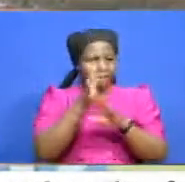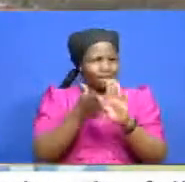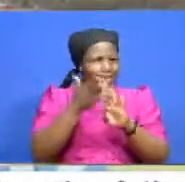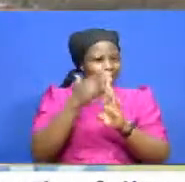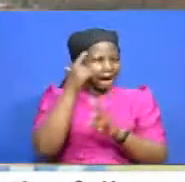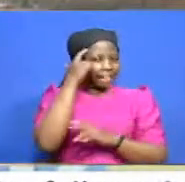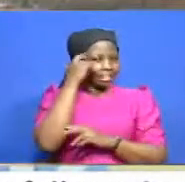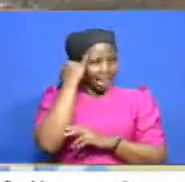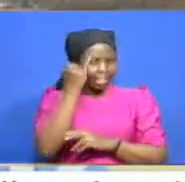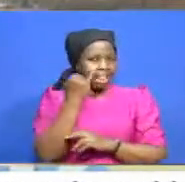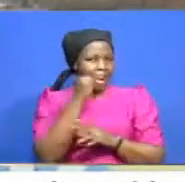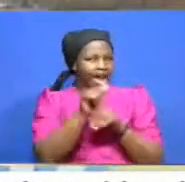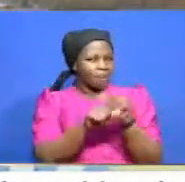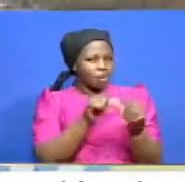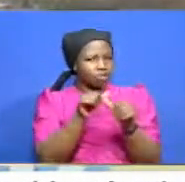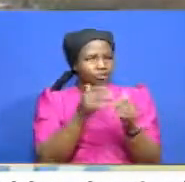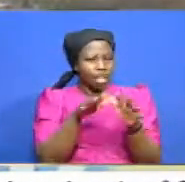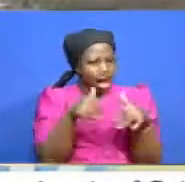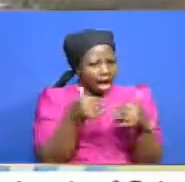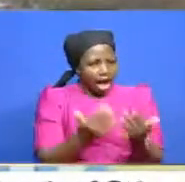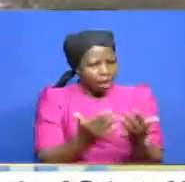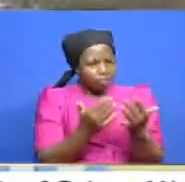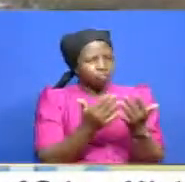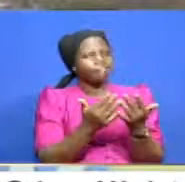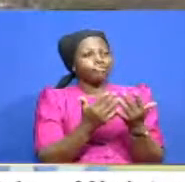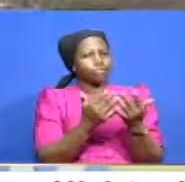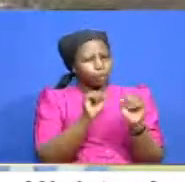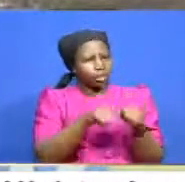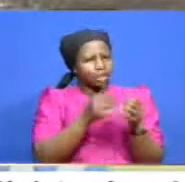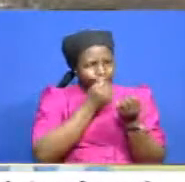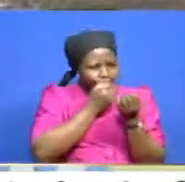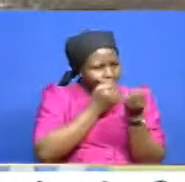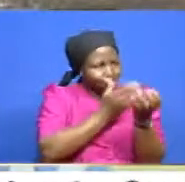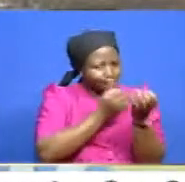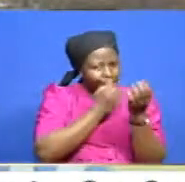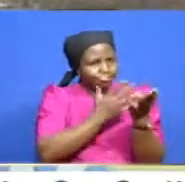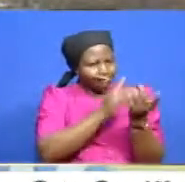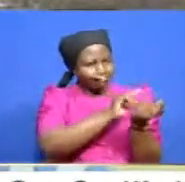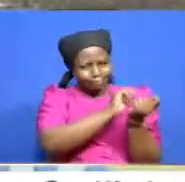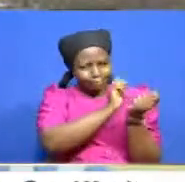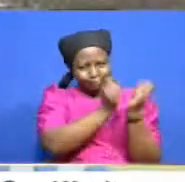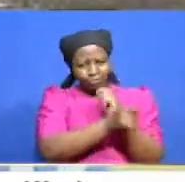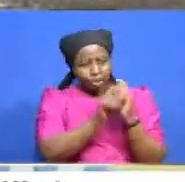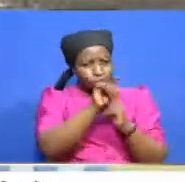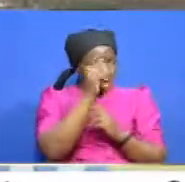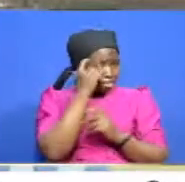proposing an adjustment on how we deliver content to learners. Do you think they can accommodate,